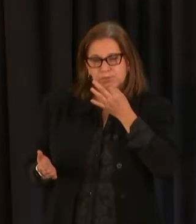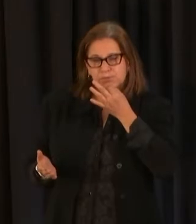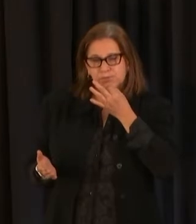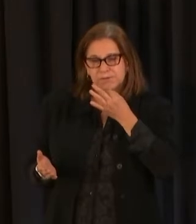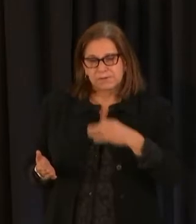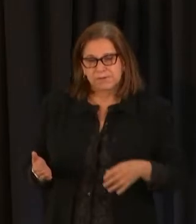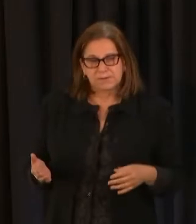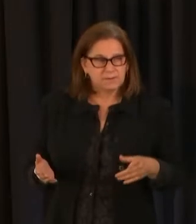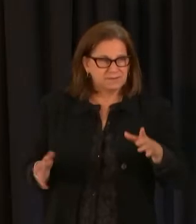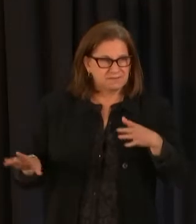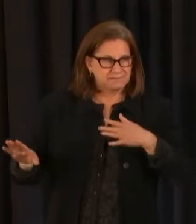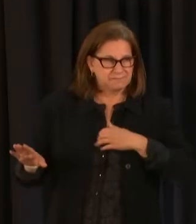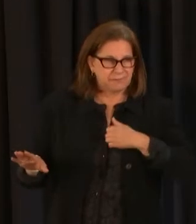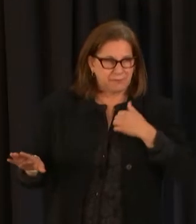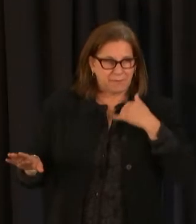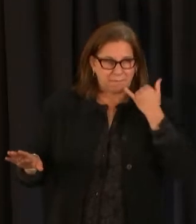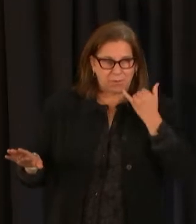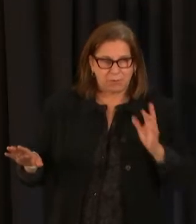that.